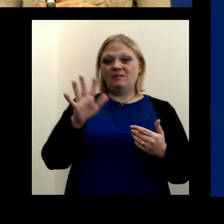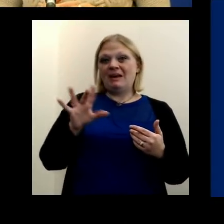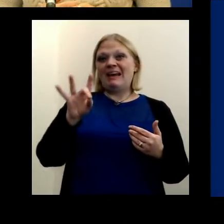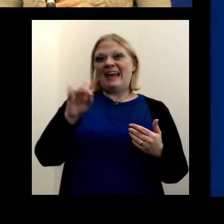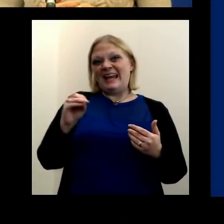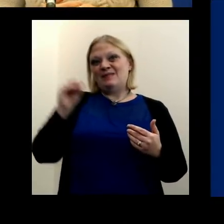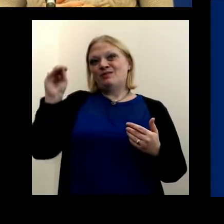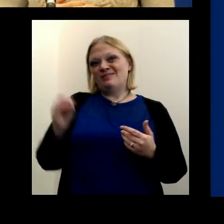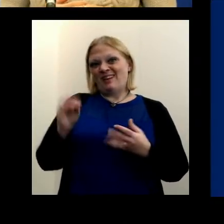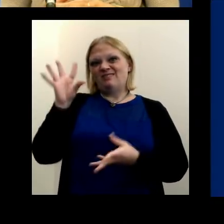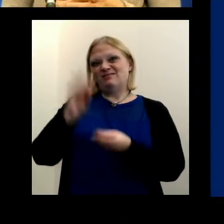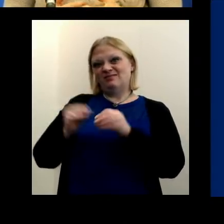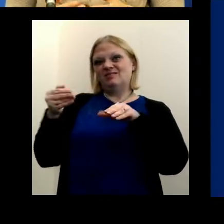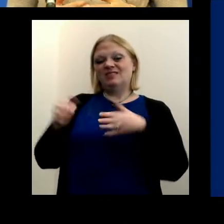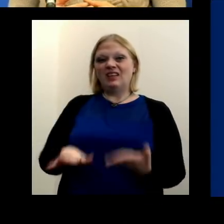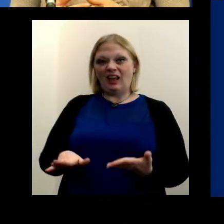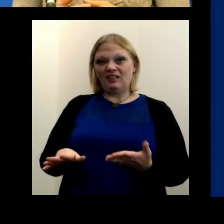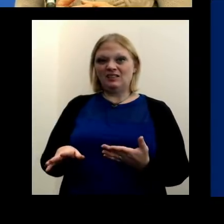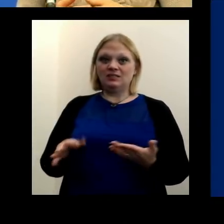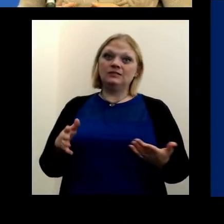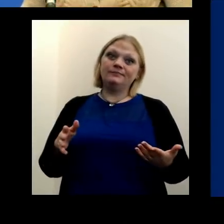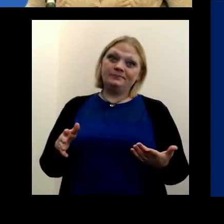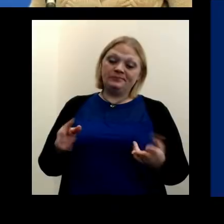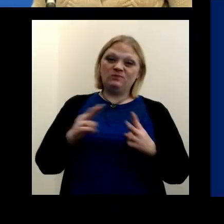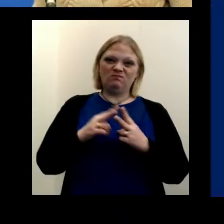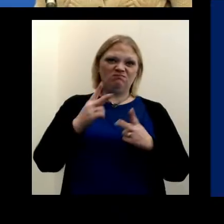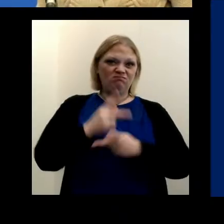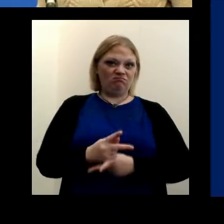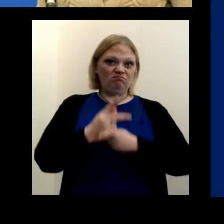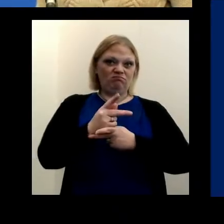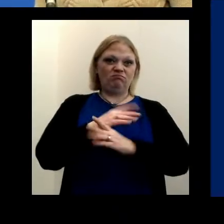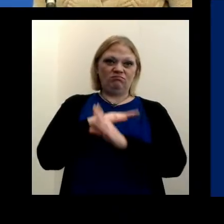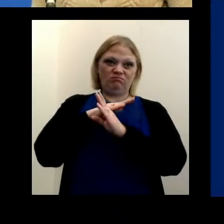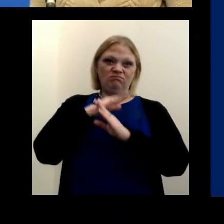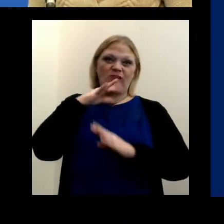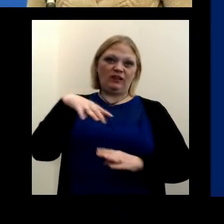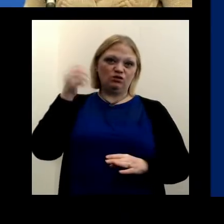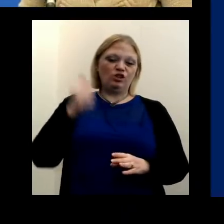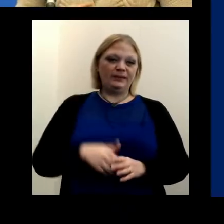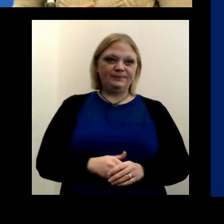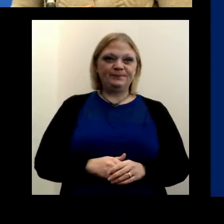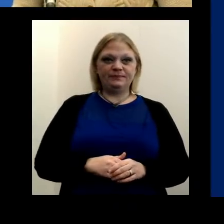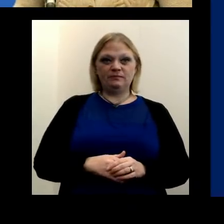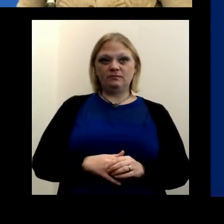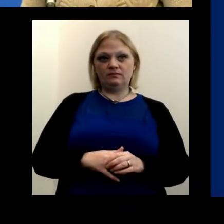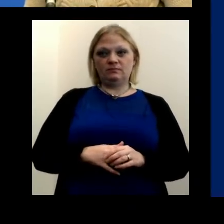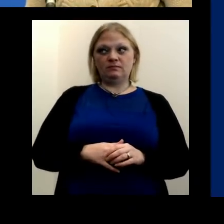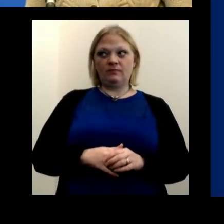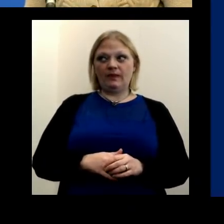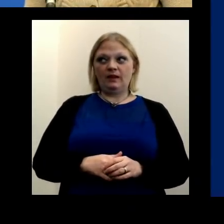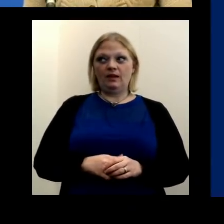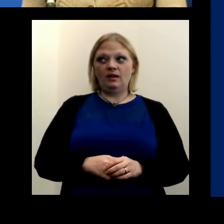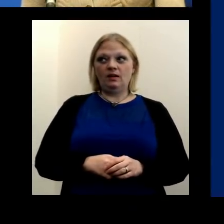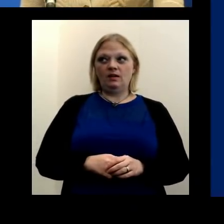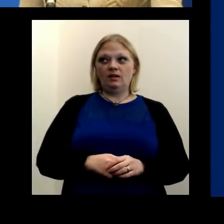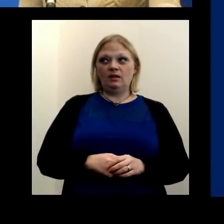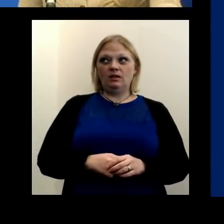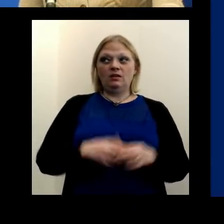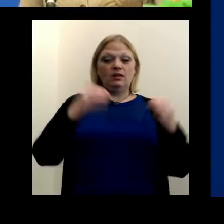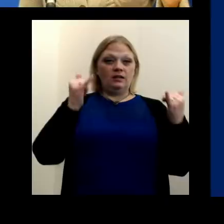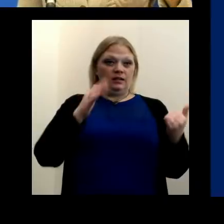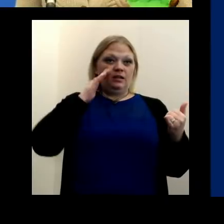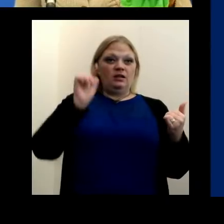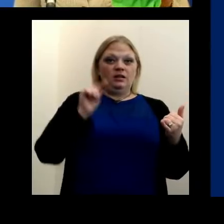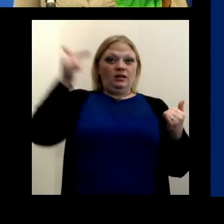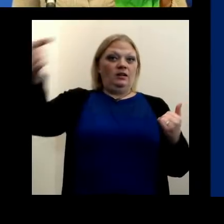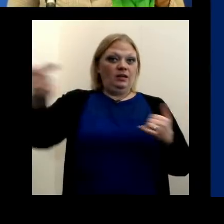our deaths. So we have to be very, very careful at protecting our elderly. So now I'm going to turn it over